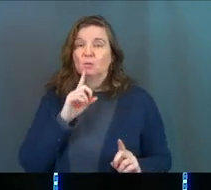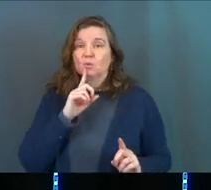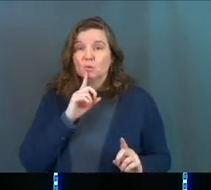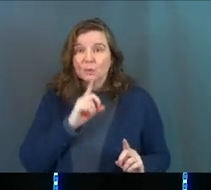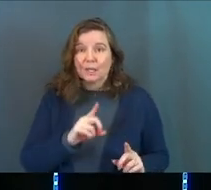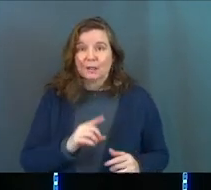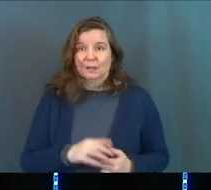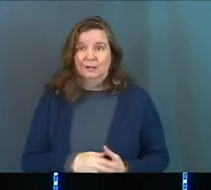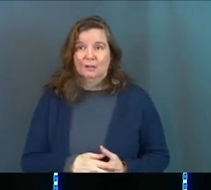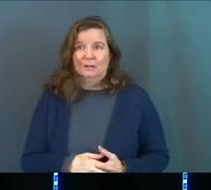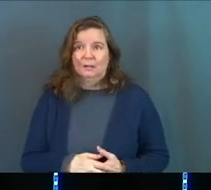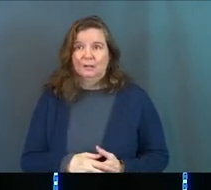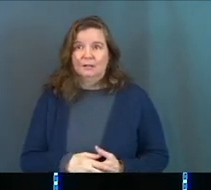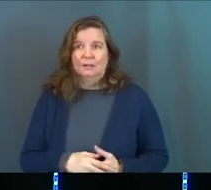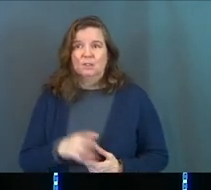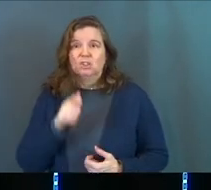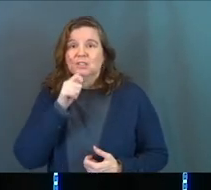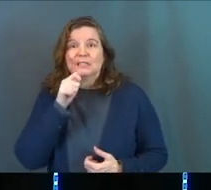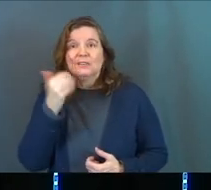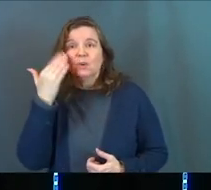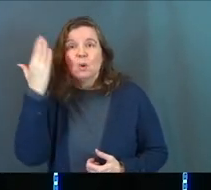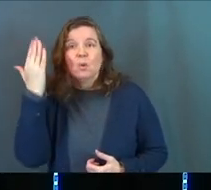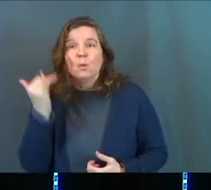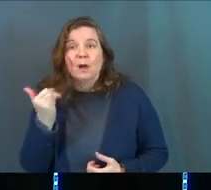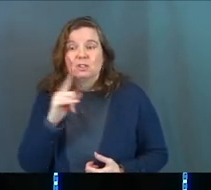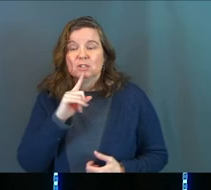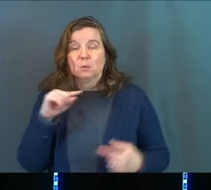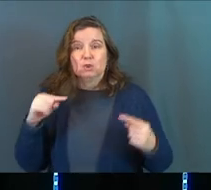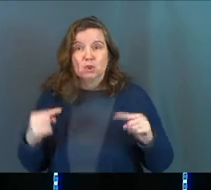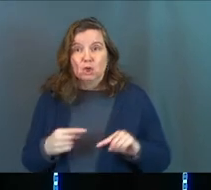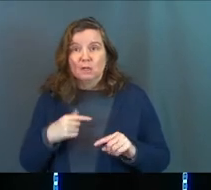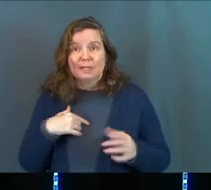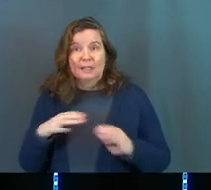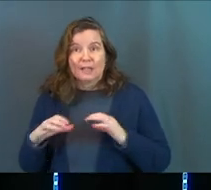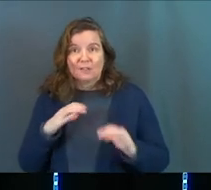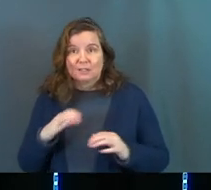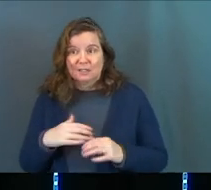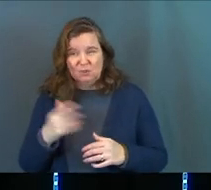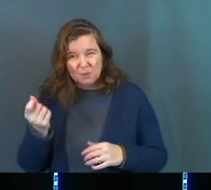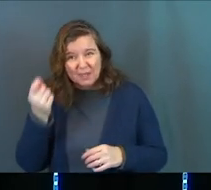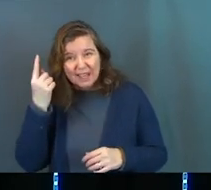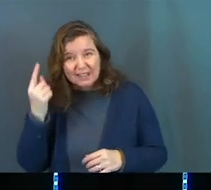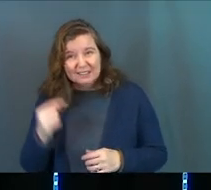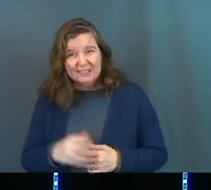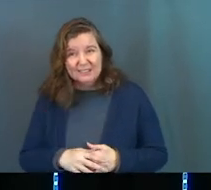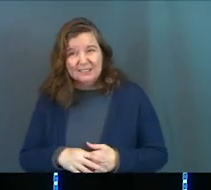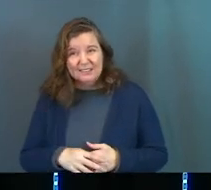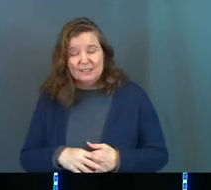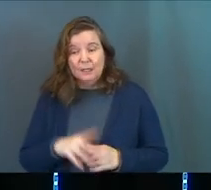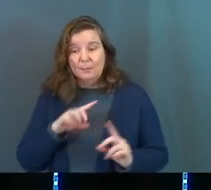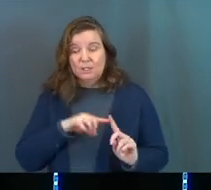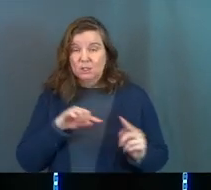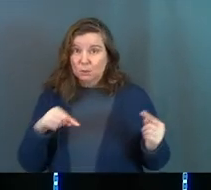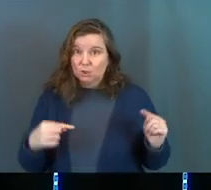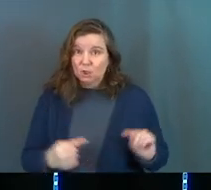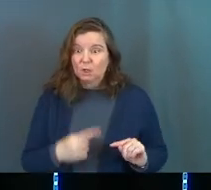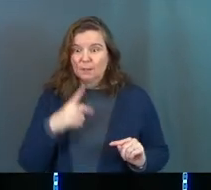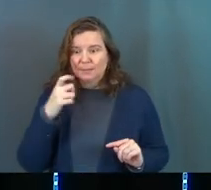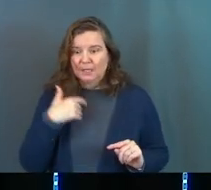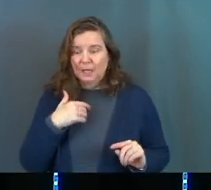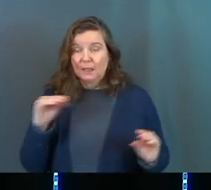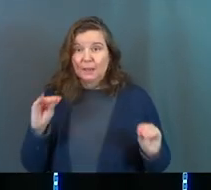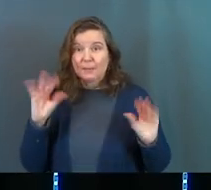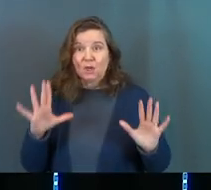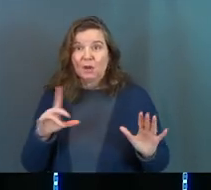was real. And she didn't even know why she was hurt in the conversation. Do you get it? But she was hurt because